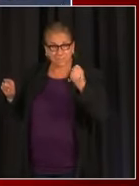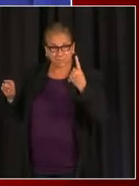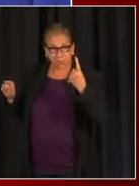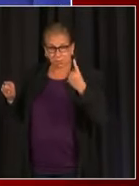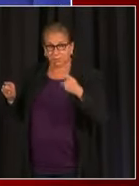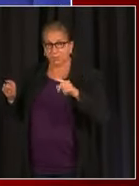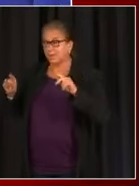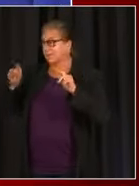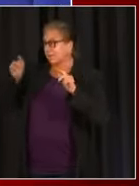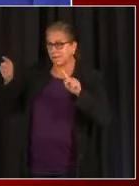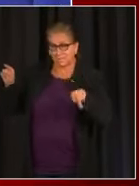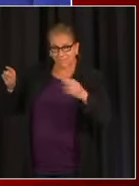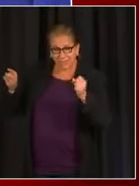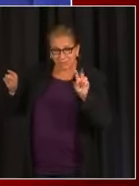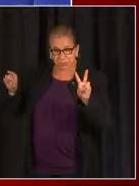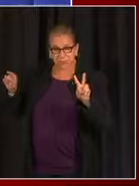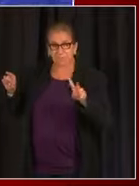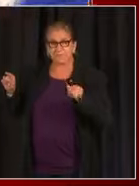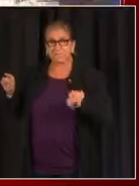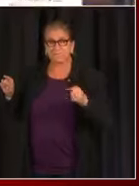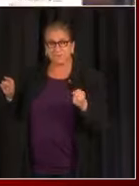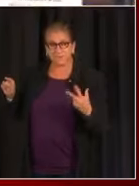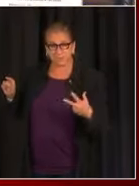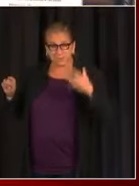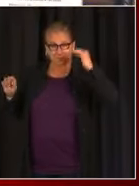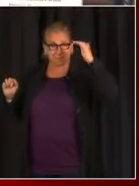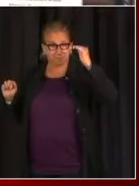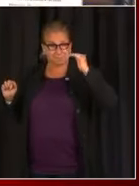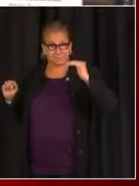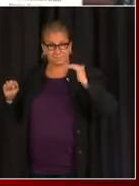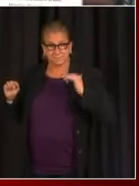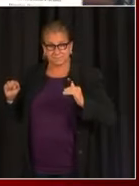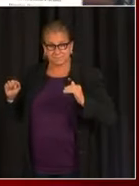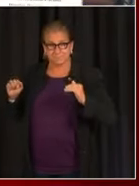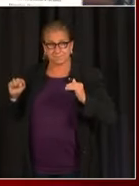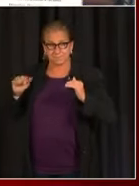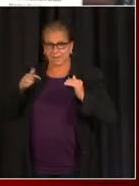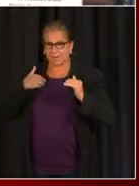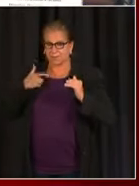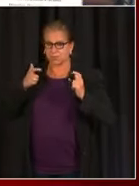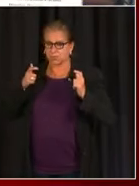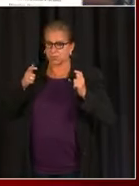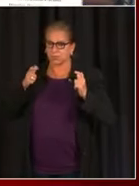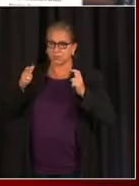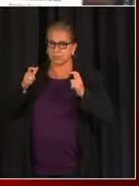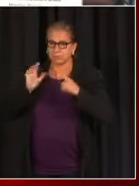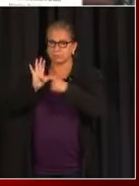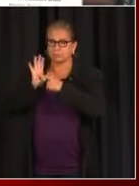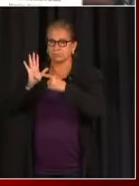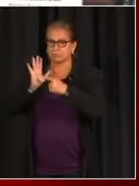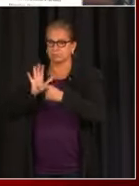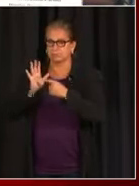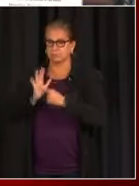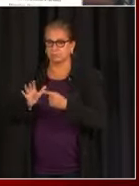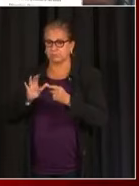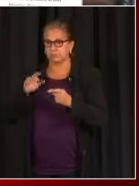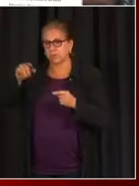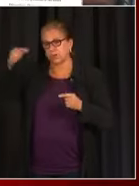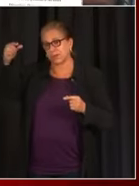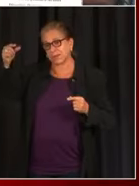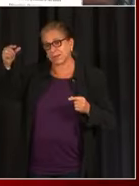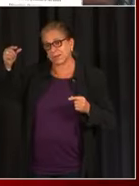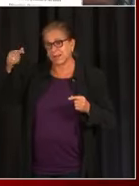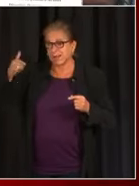The majority of the significant indicators at this phase in the pandemic became green in late June,